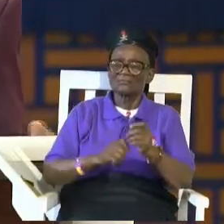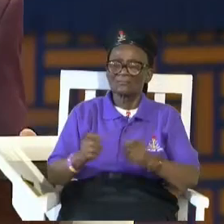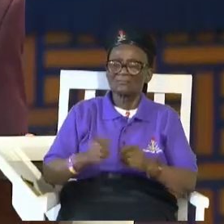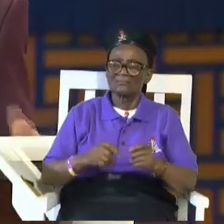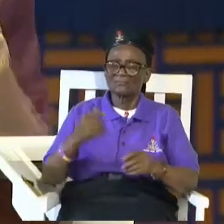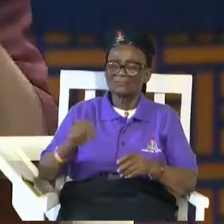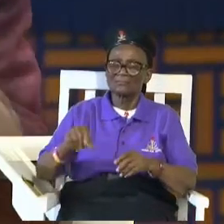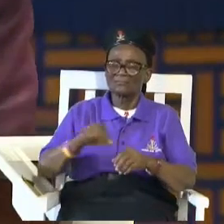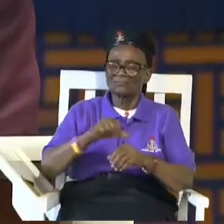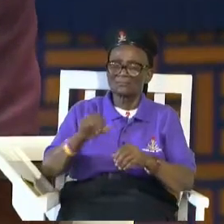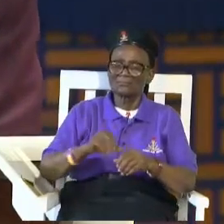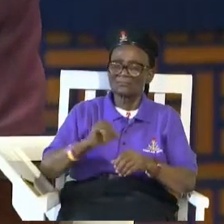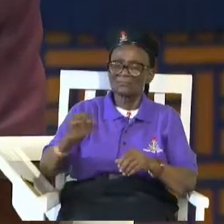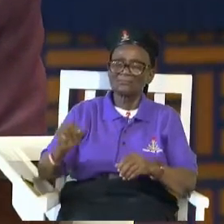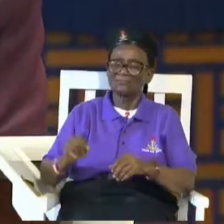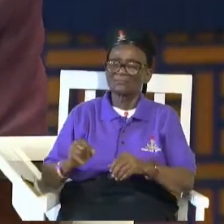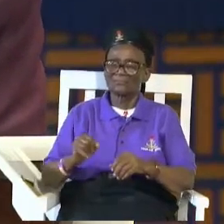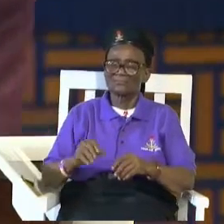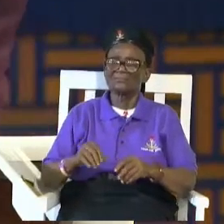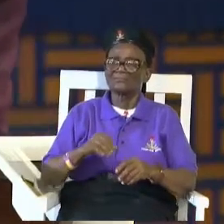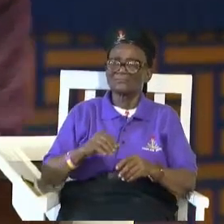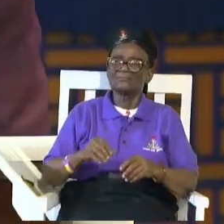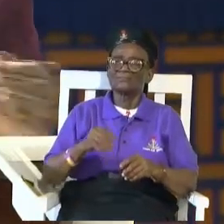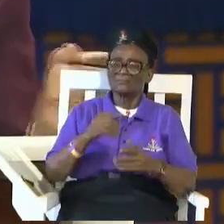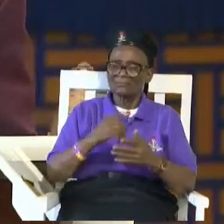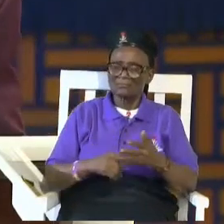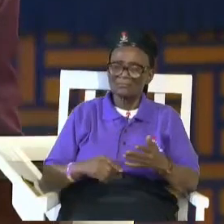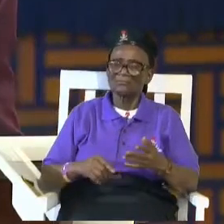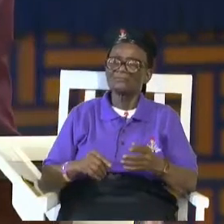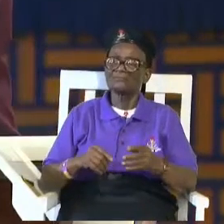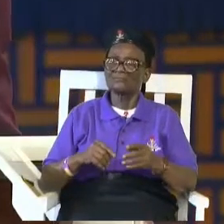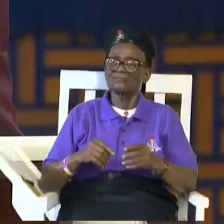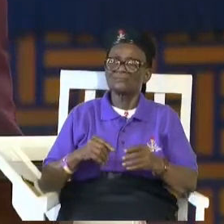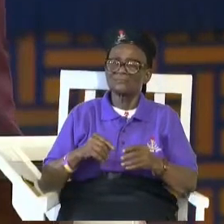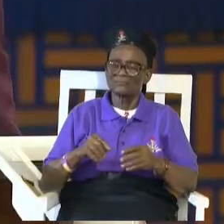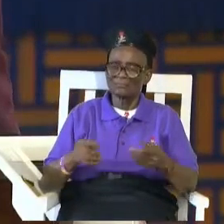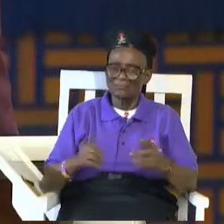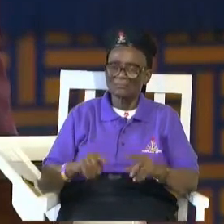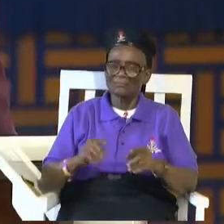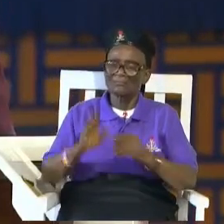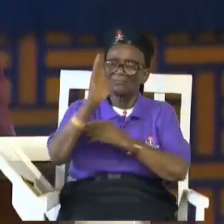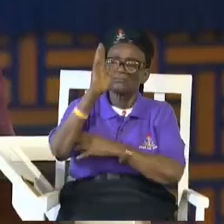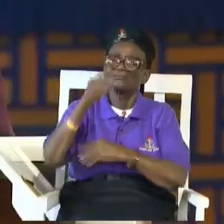What's wrong? And God spoke to me and said, ask her.